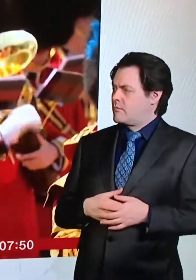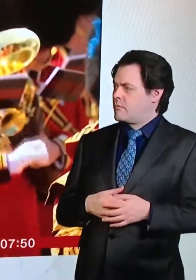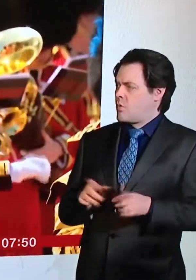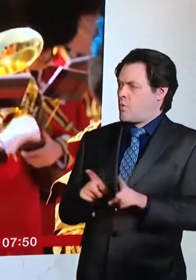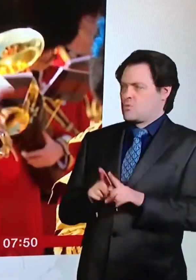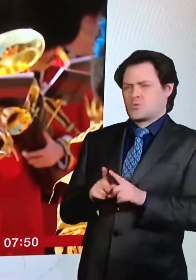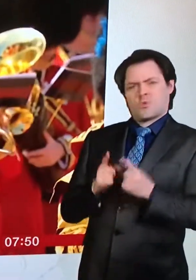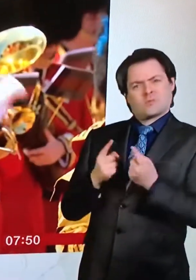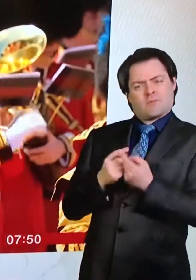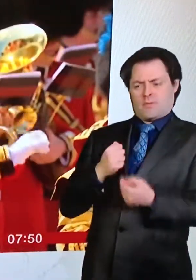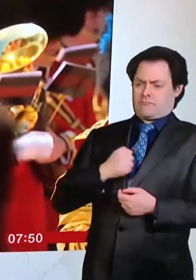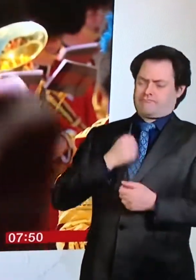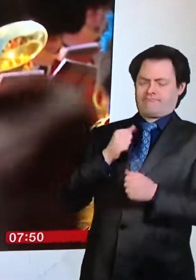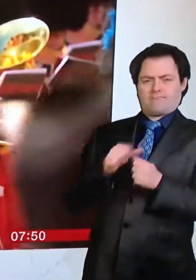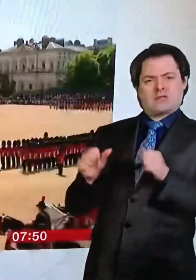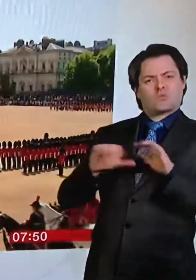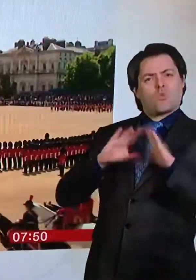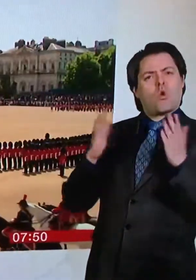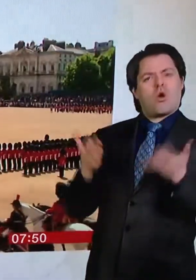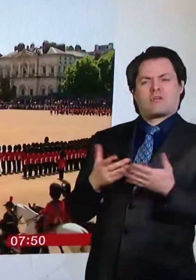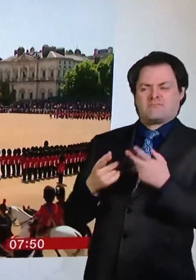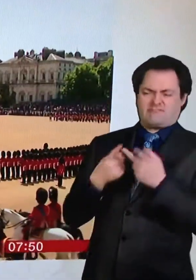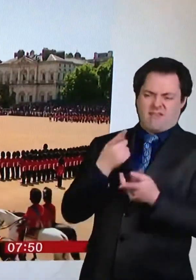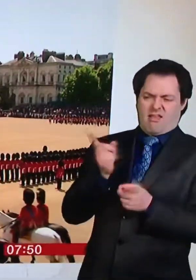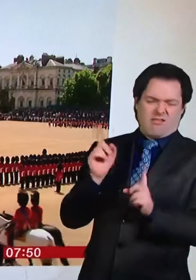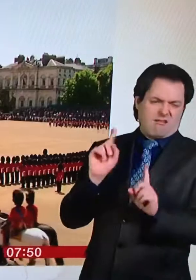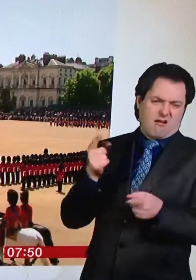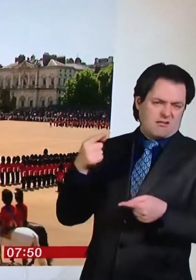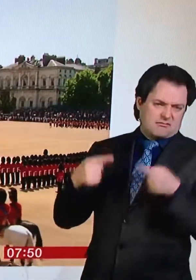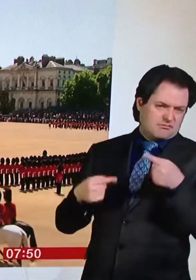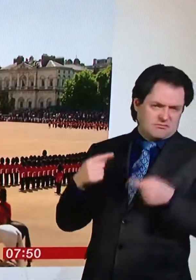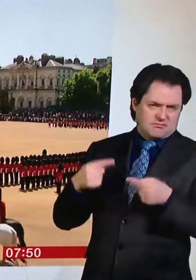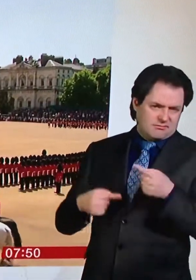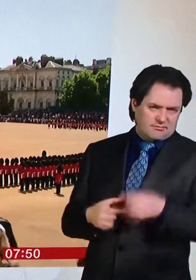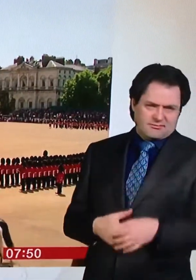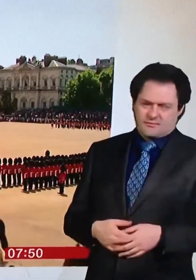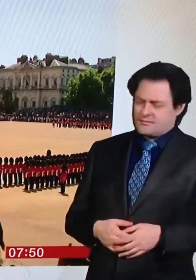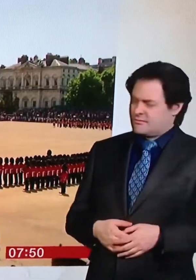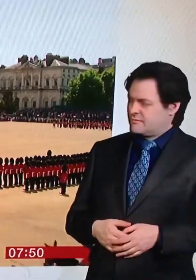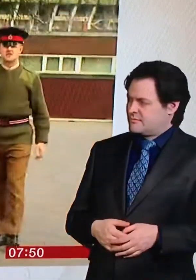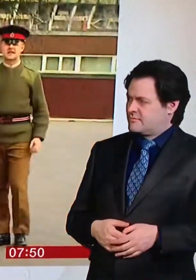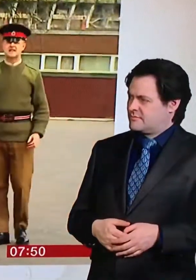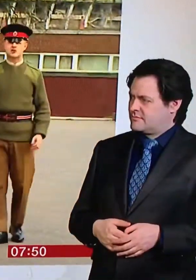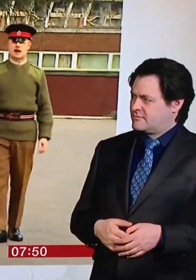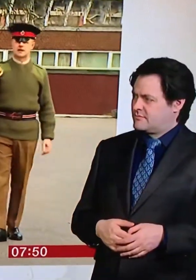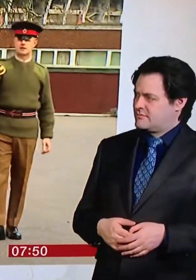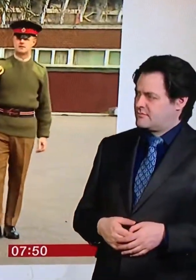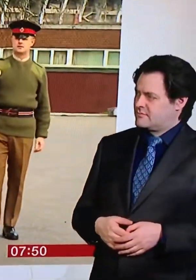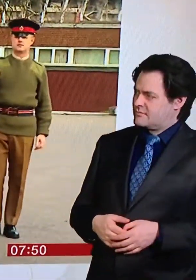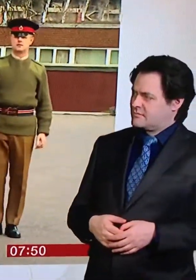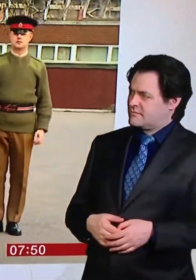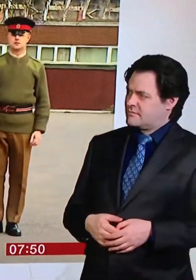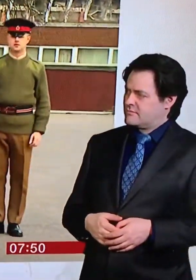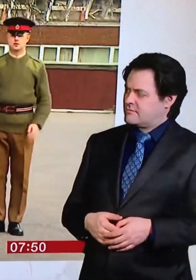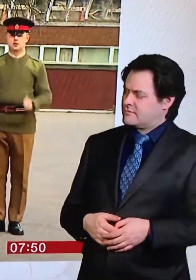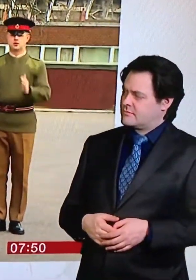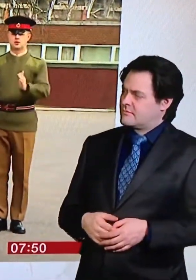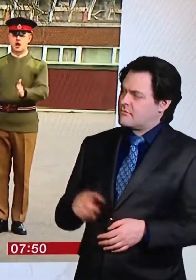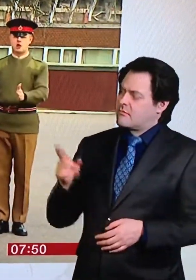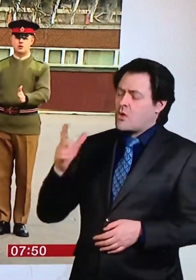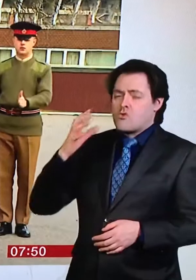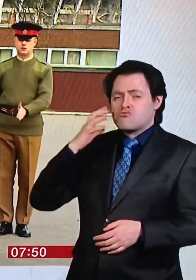do that nobody else around the globe can even compete with. The Royal Military School